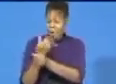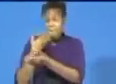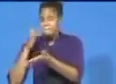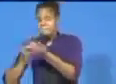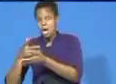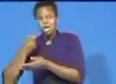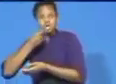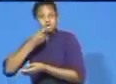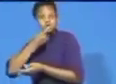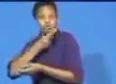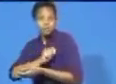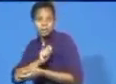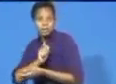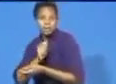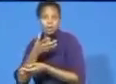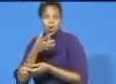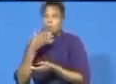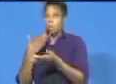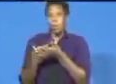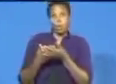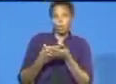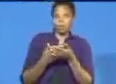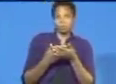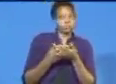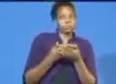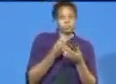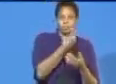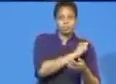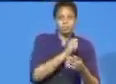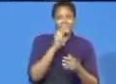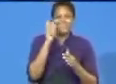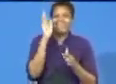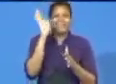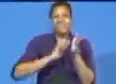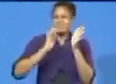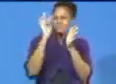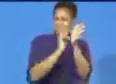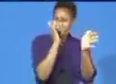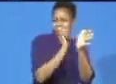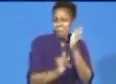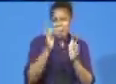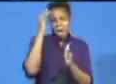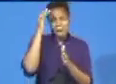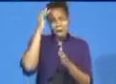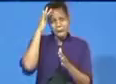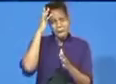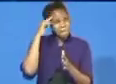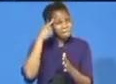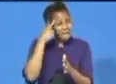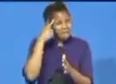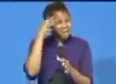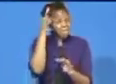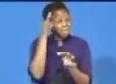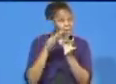treatment could never erase from her mind a faith in Almighty God that helped